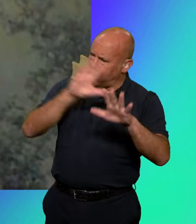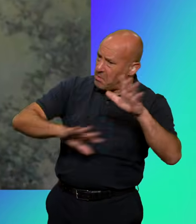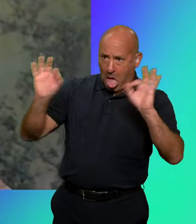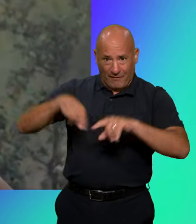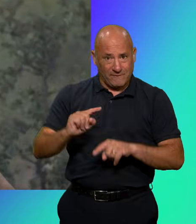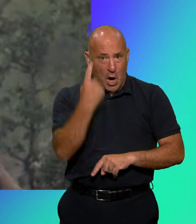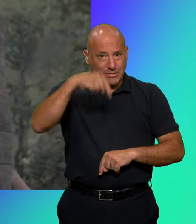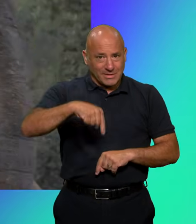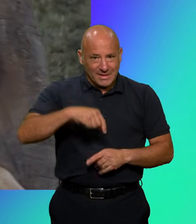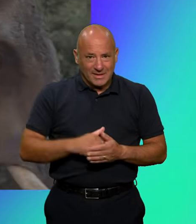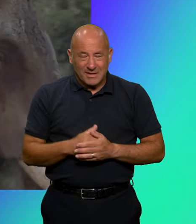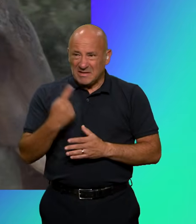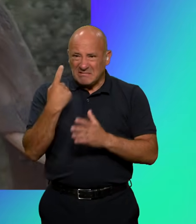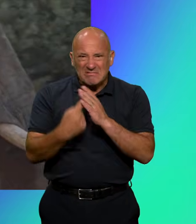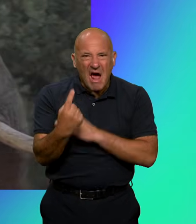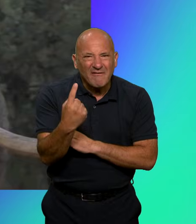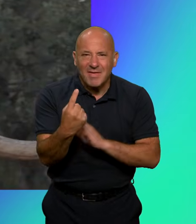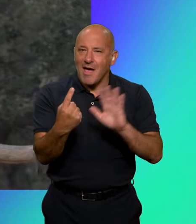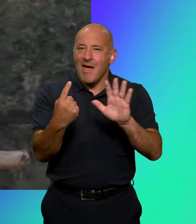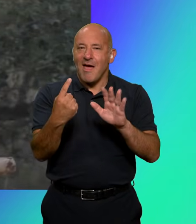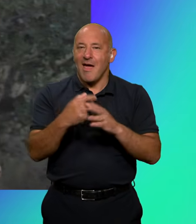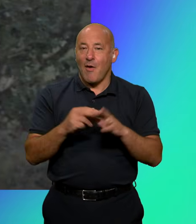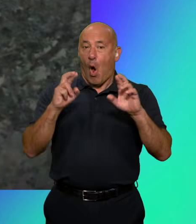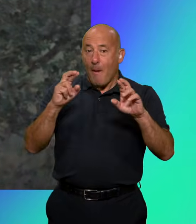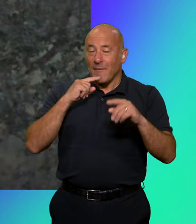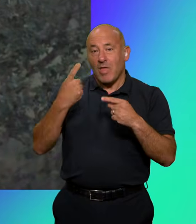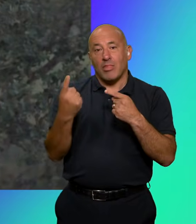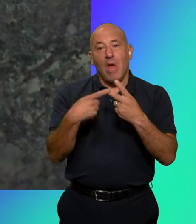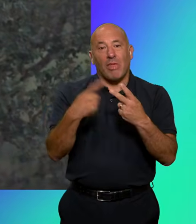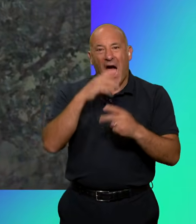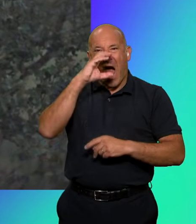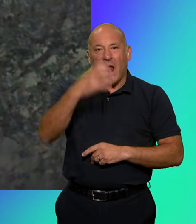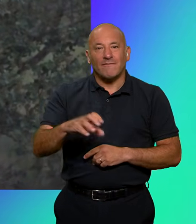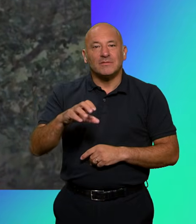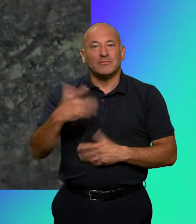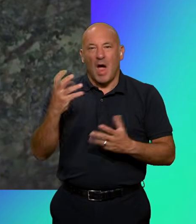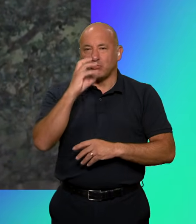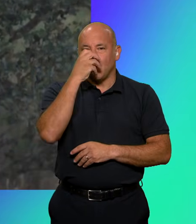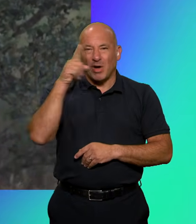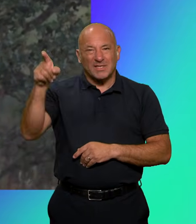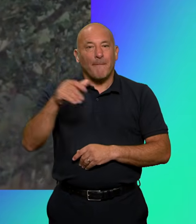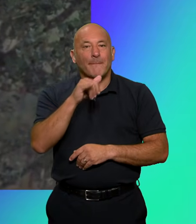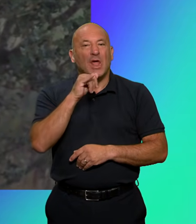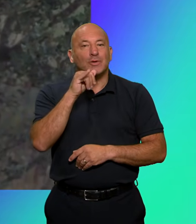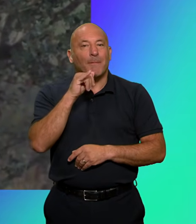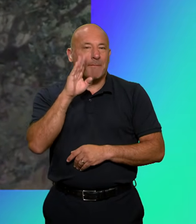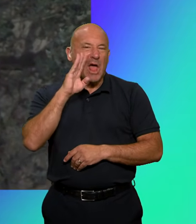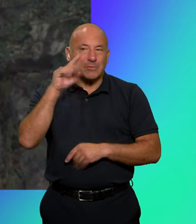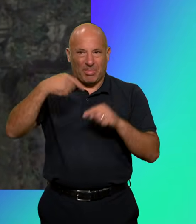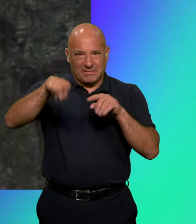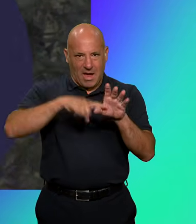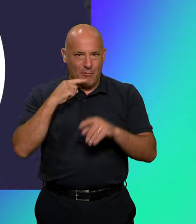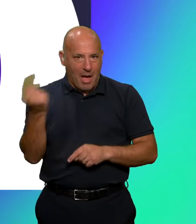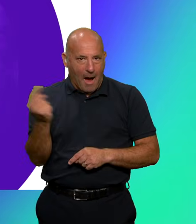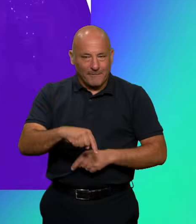Europe. But she will not be alone for long, as the sanctuary is hoping to receive another elephant from a circus in Belgium later this